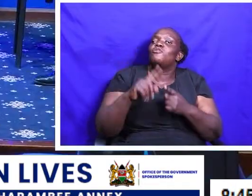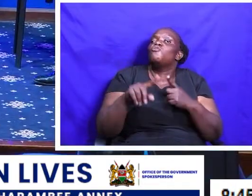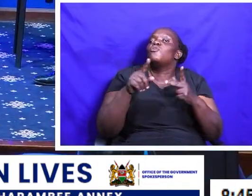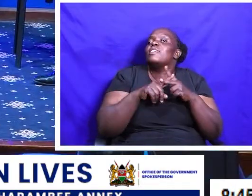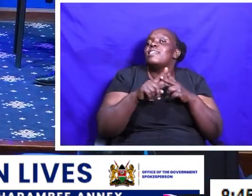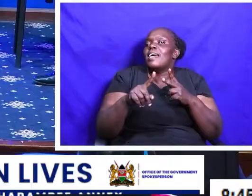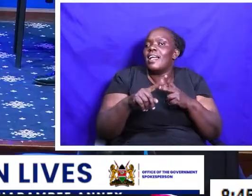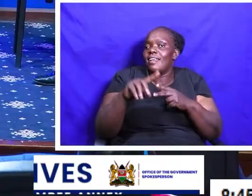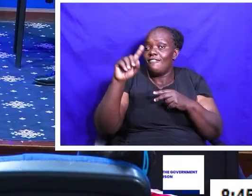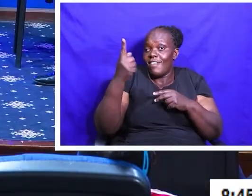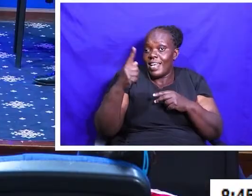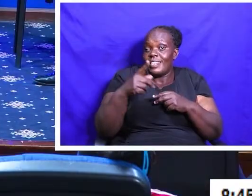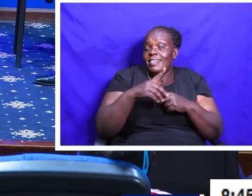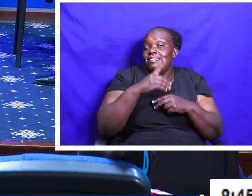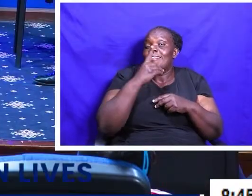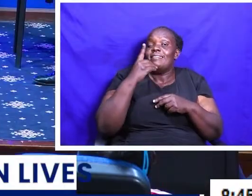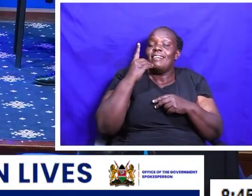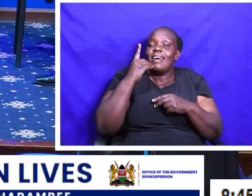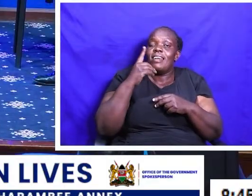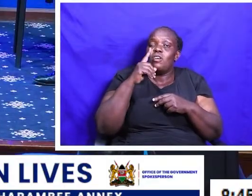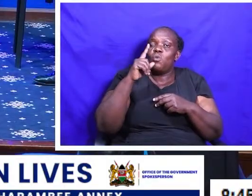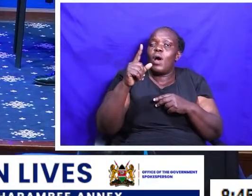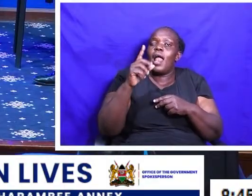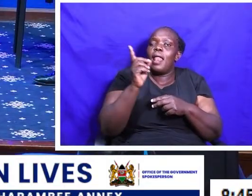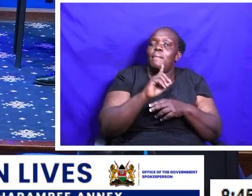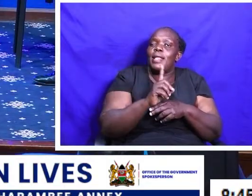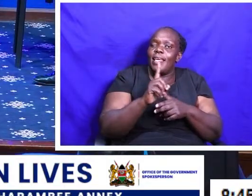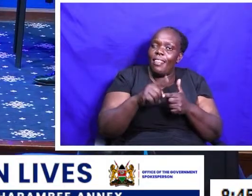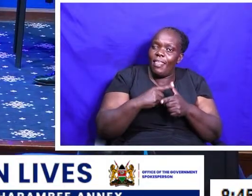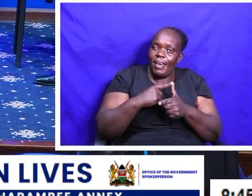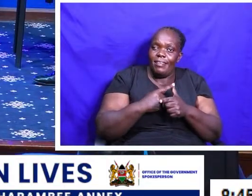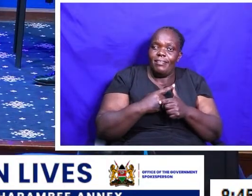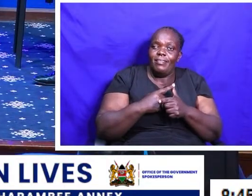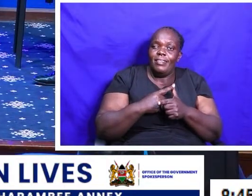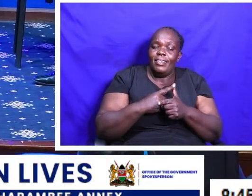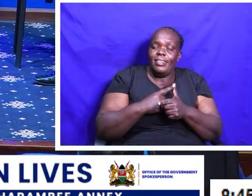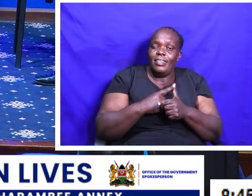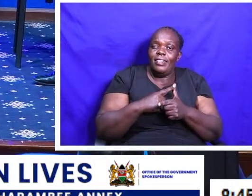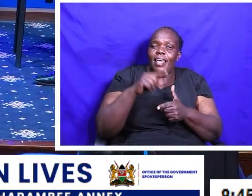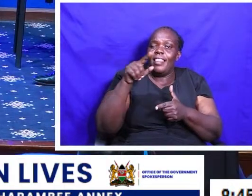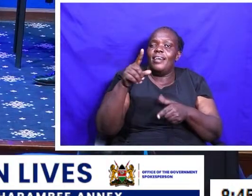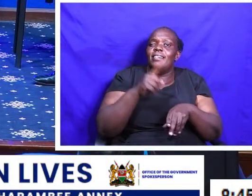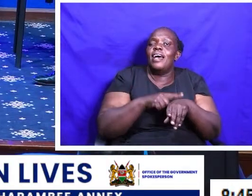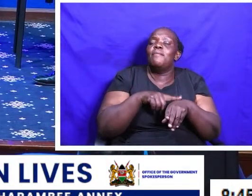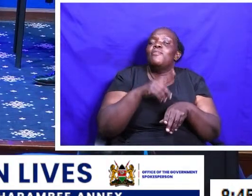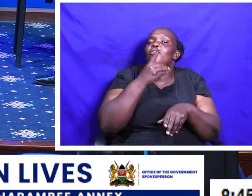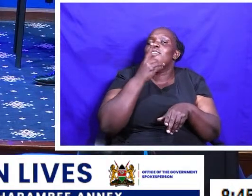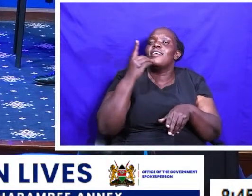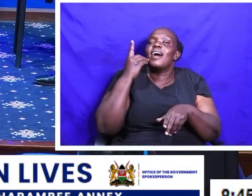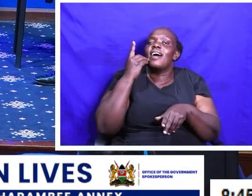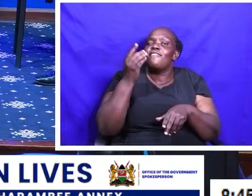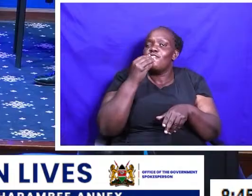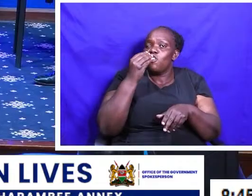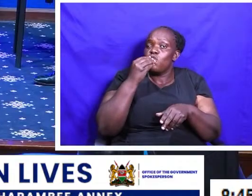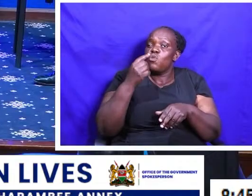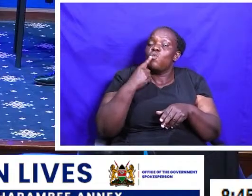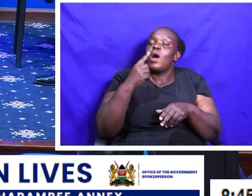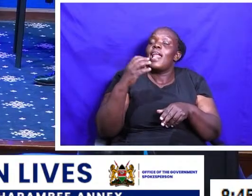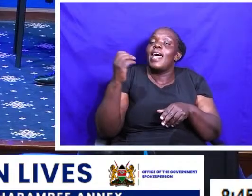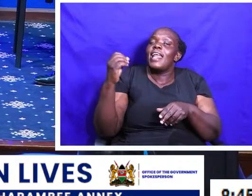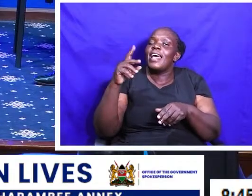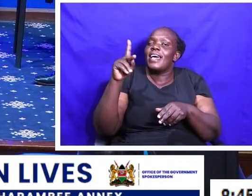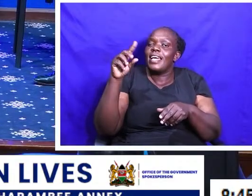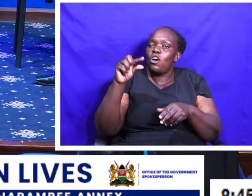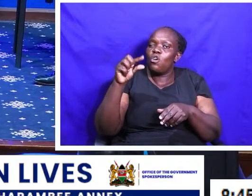expensive to run. Okay. First of all, drying 1 million. Then, and that time you're drying 40, 50,